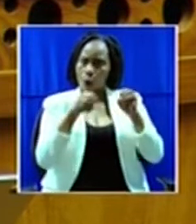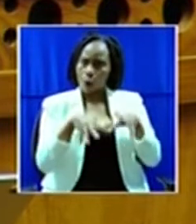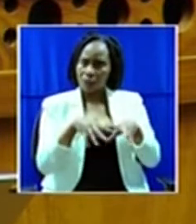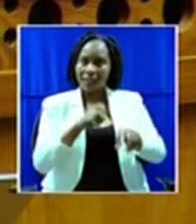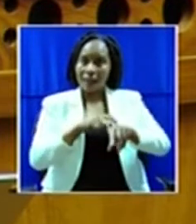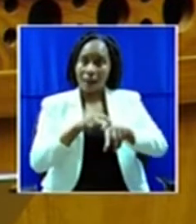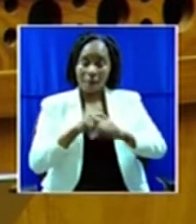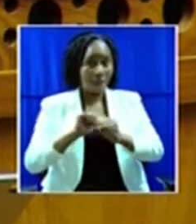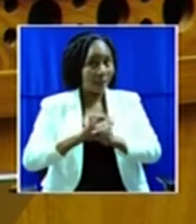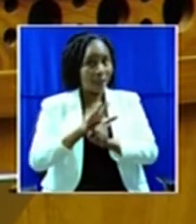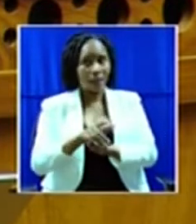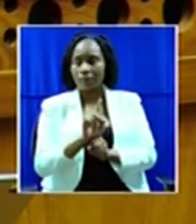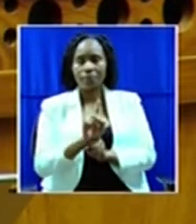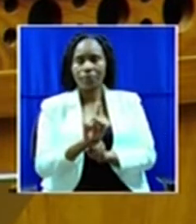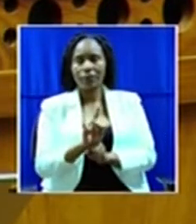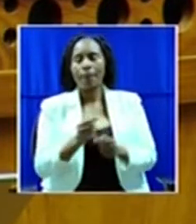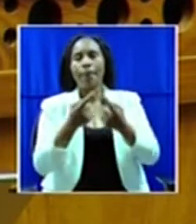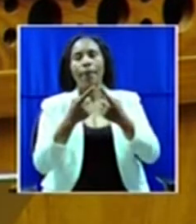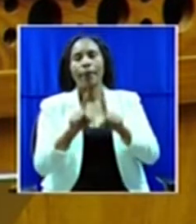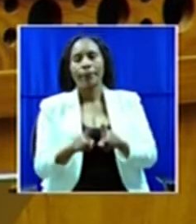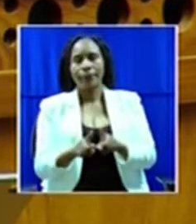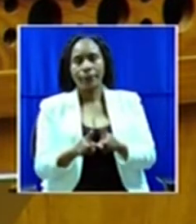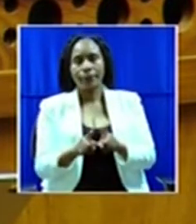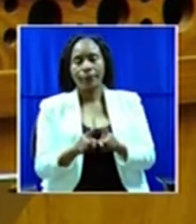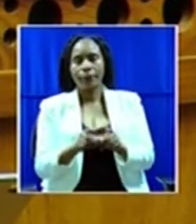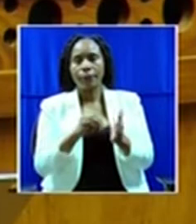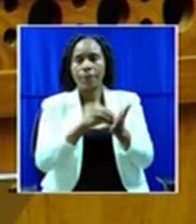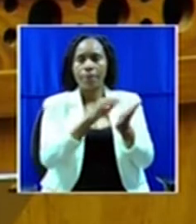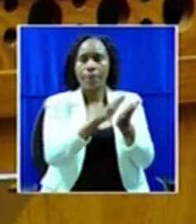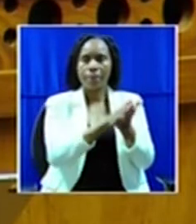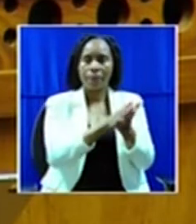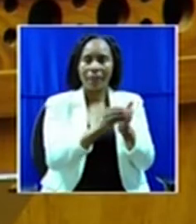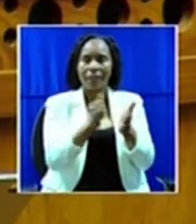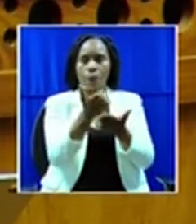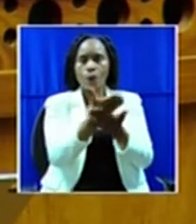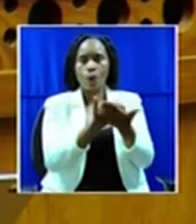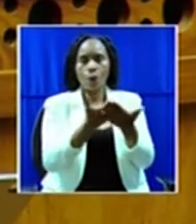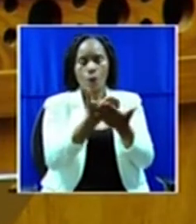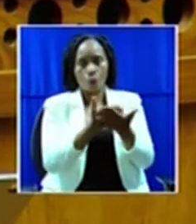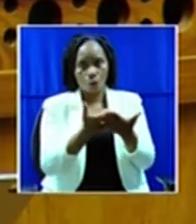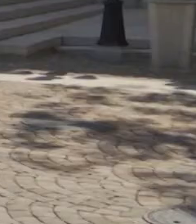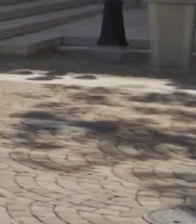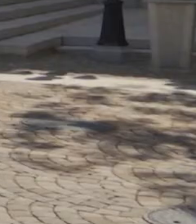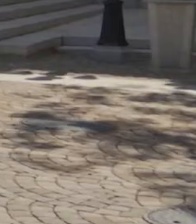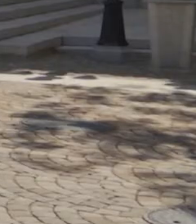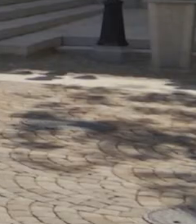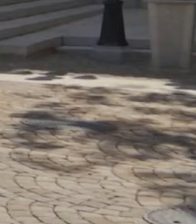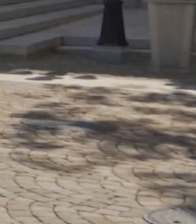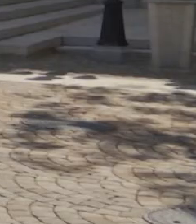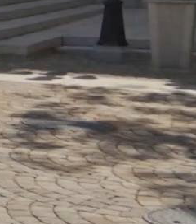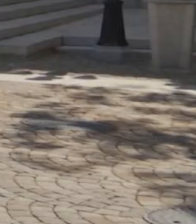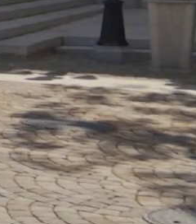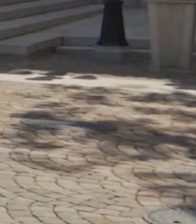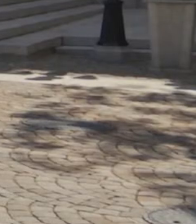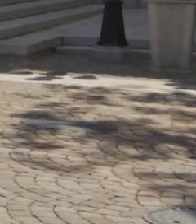pandemic, but to place the economy on a path of growth. Ramaphosa heeft vandaag